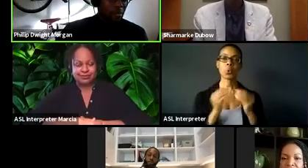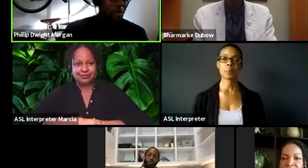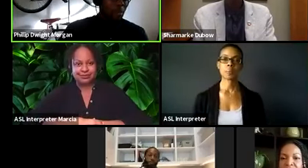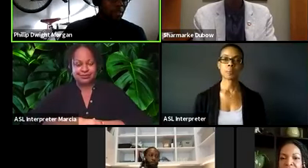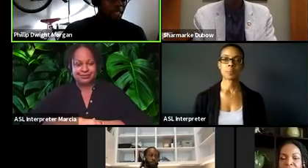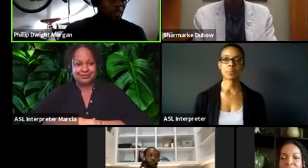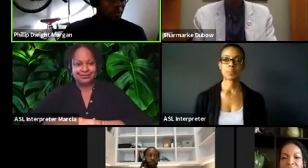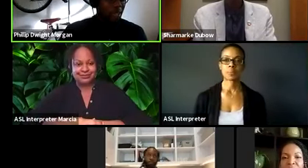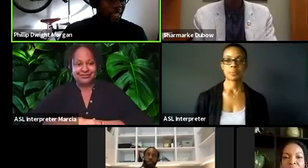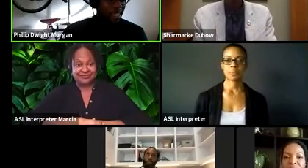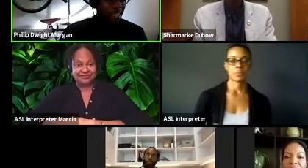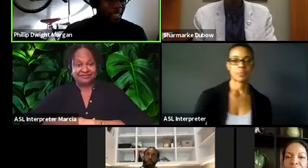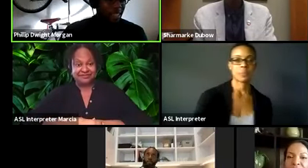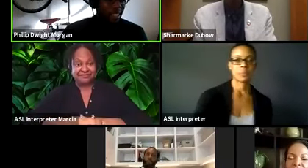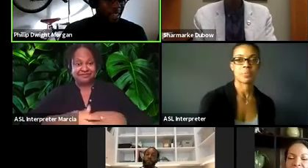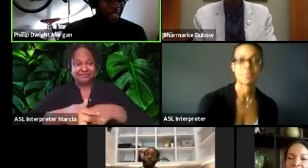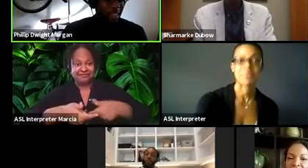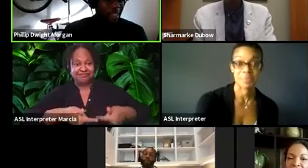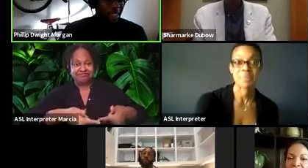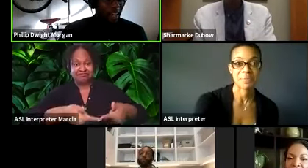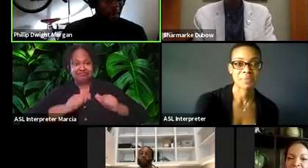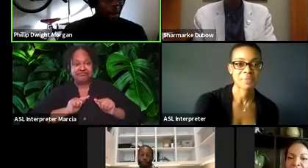Thank you so much for that, Sharmarke.